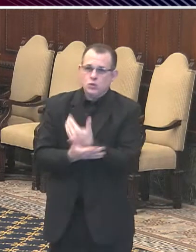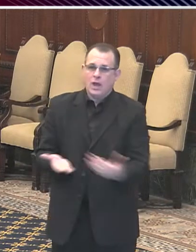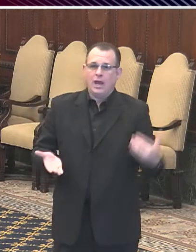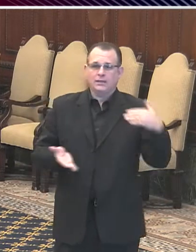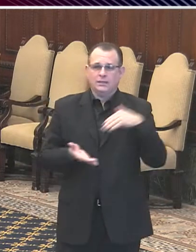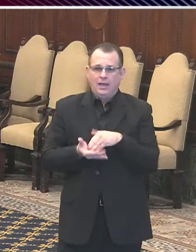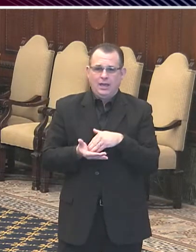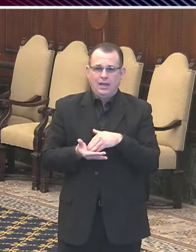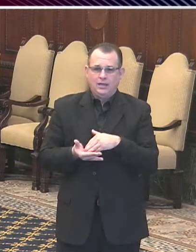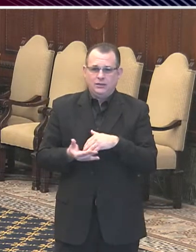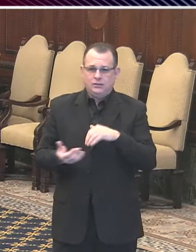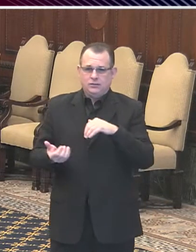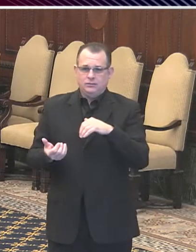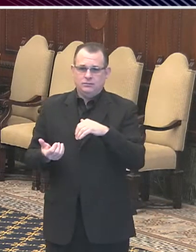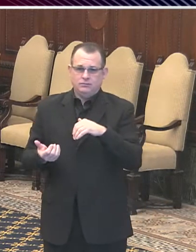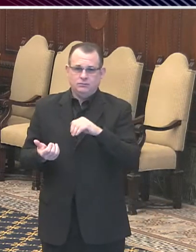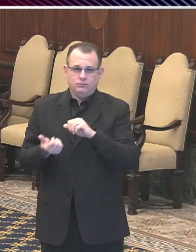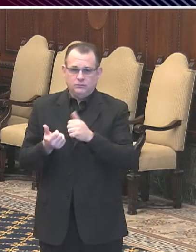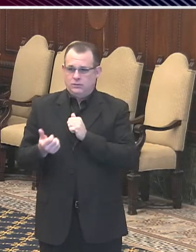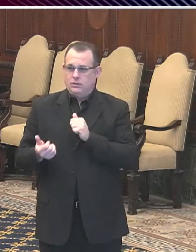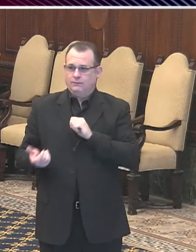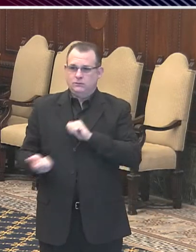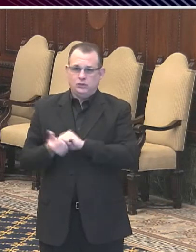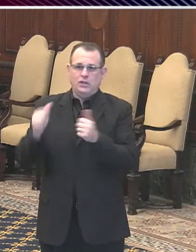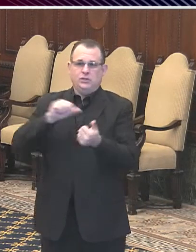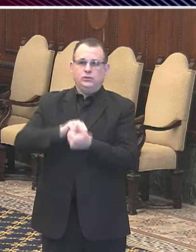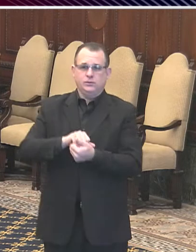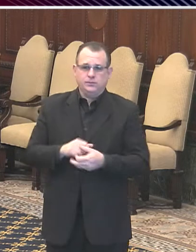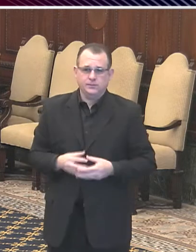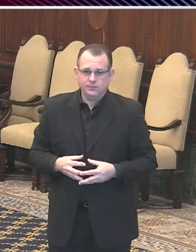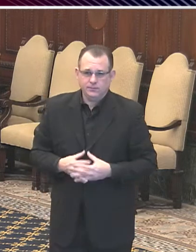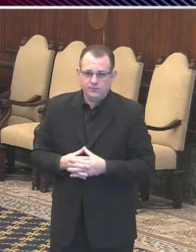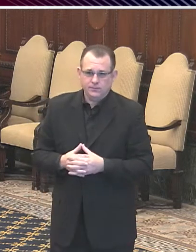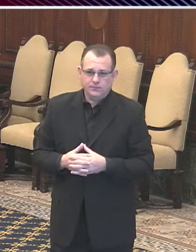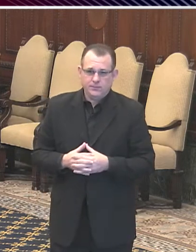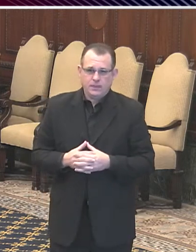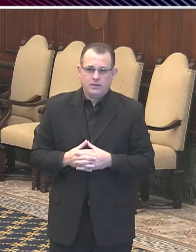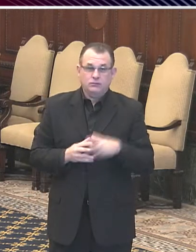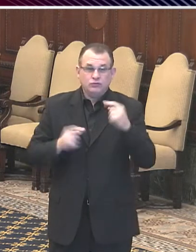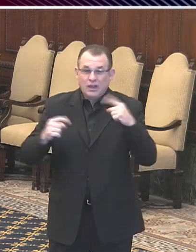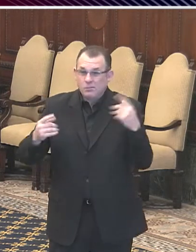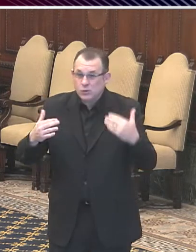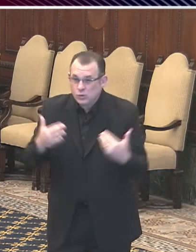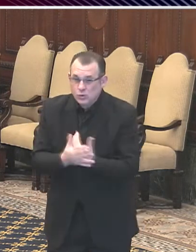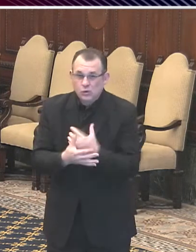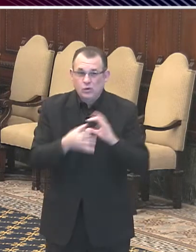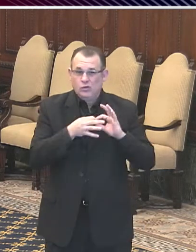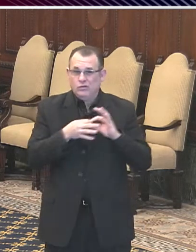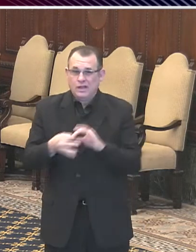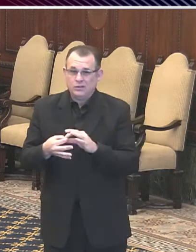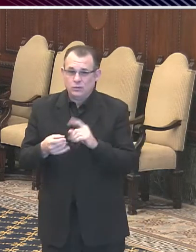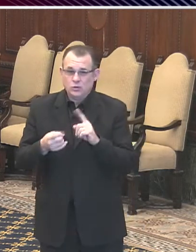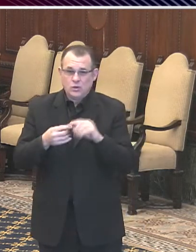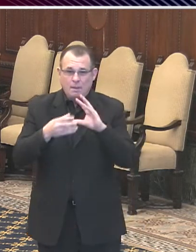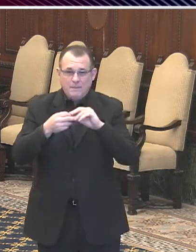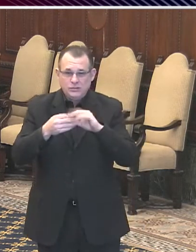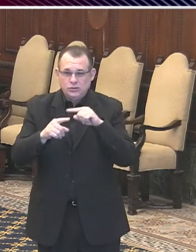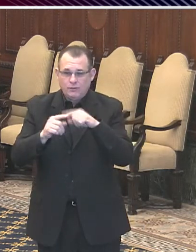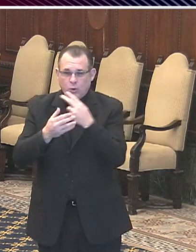transformed. Try something new as you connect the messages of Holy Week to this present